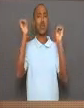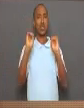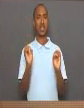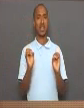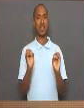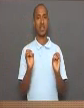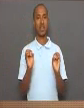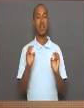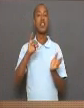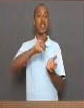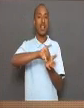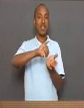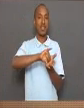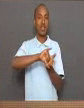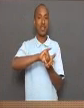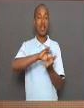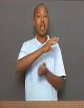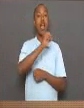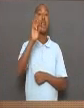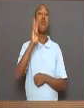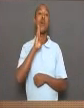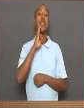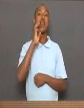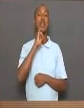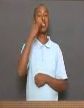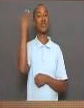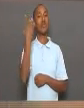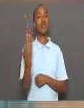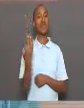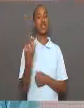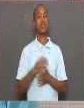oxides, salt and water are formed.